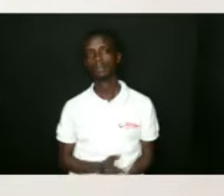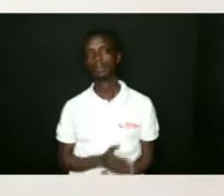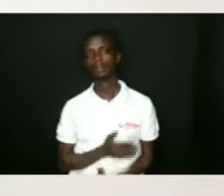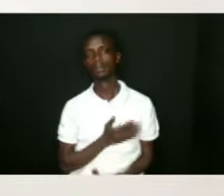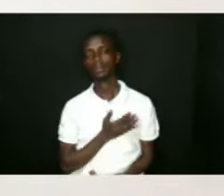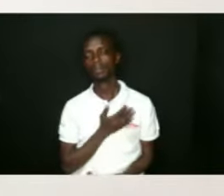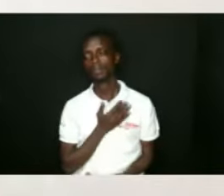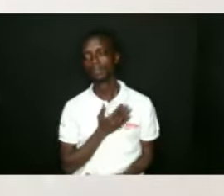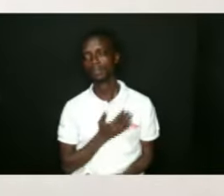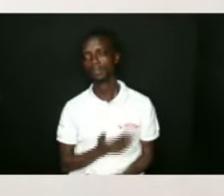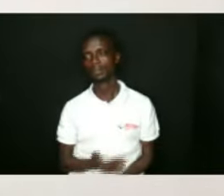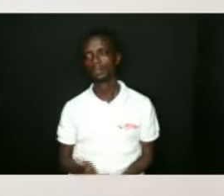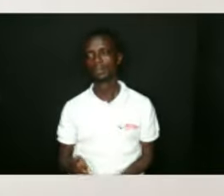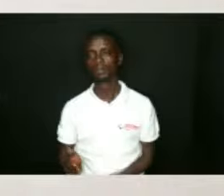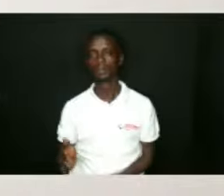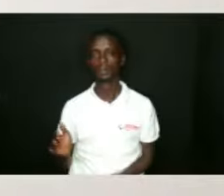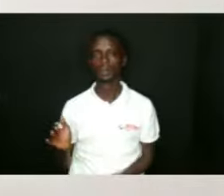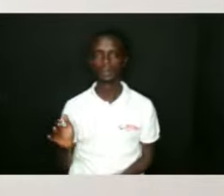wobekasenga